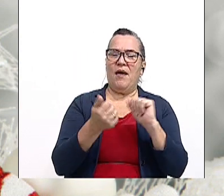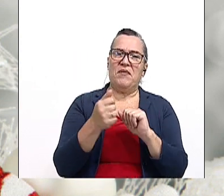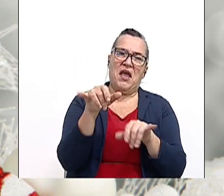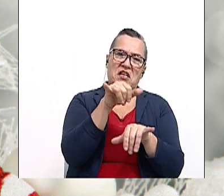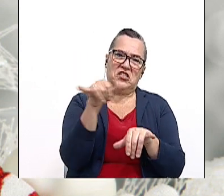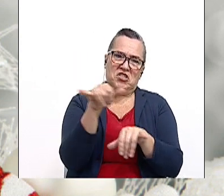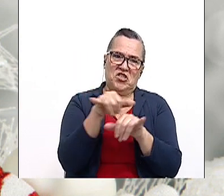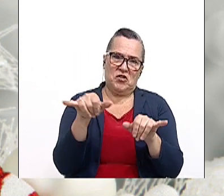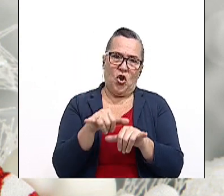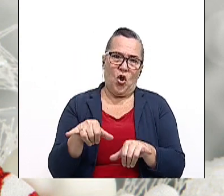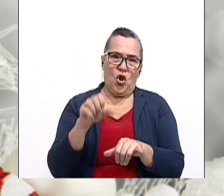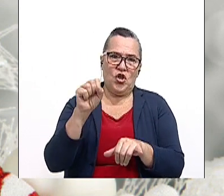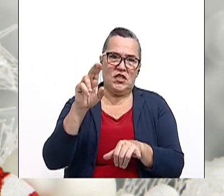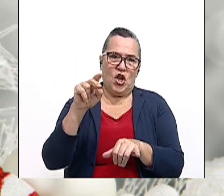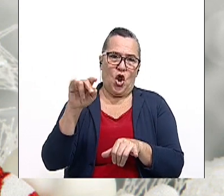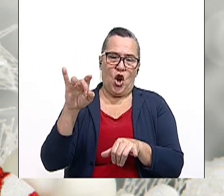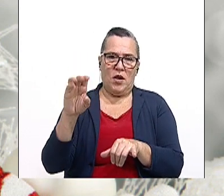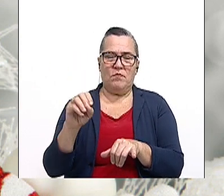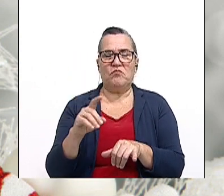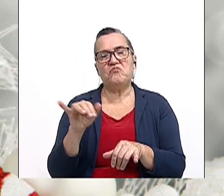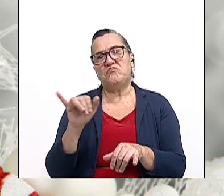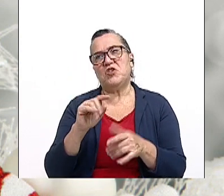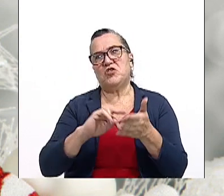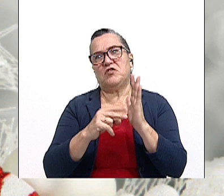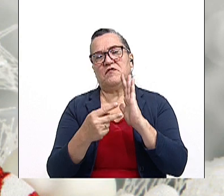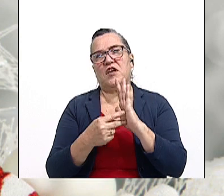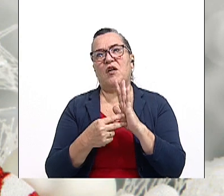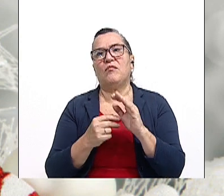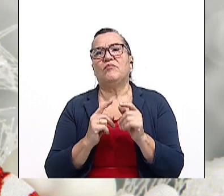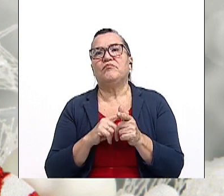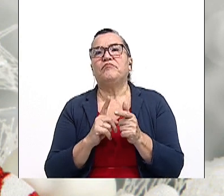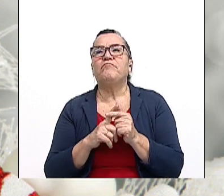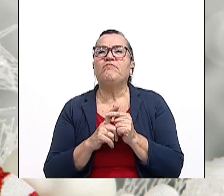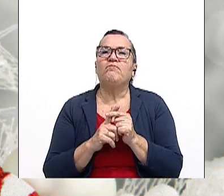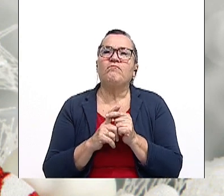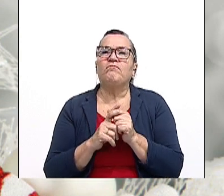same meaning. And some